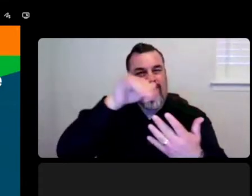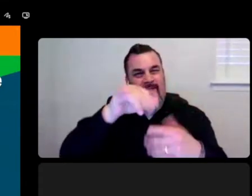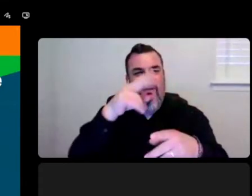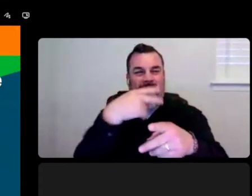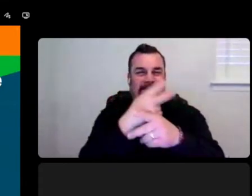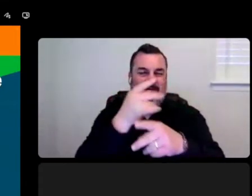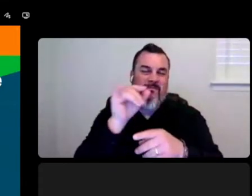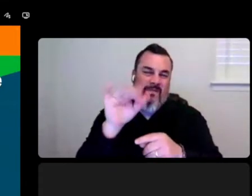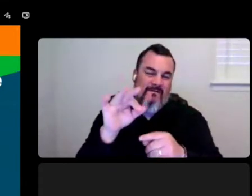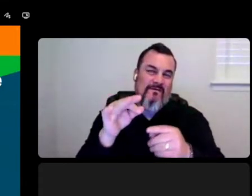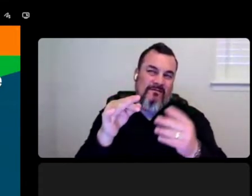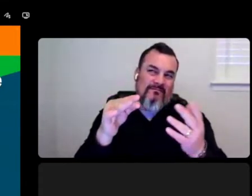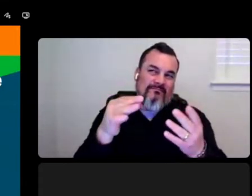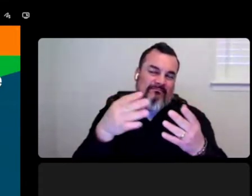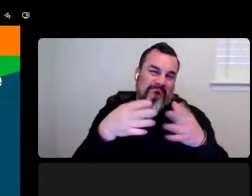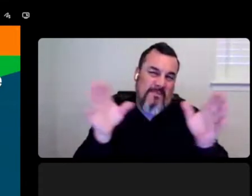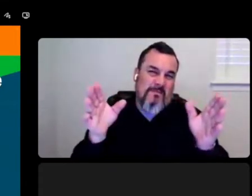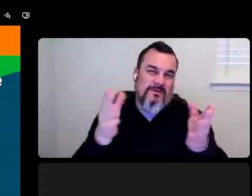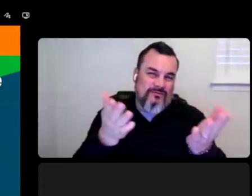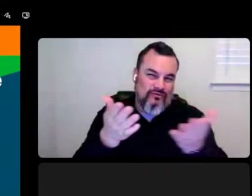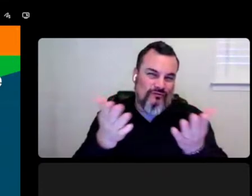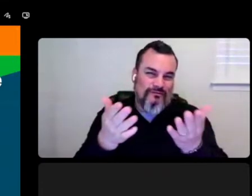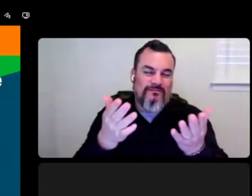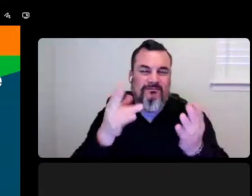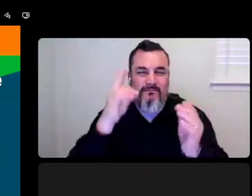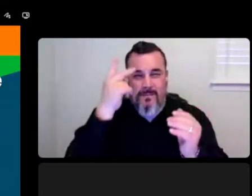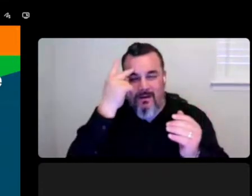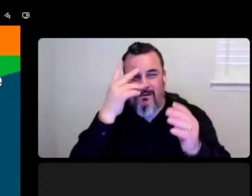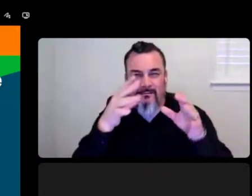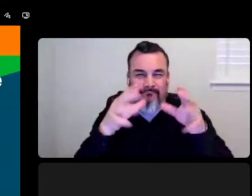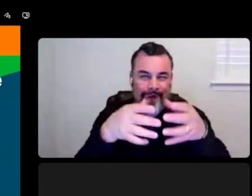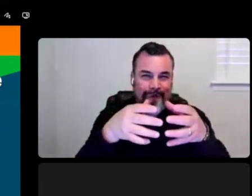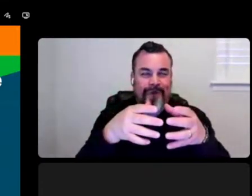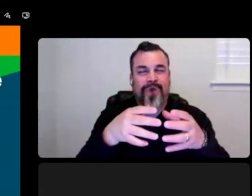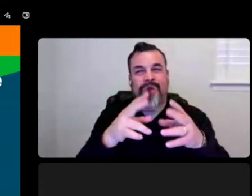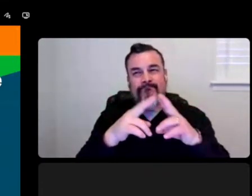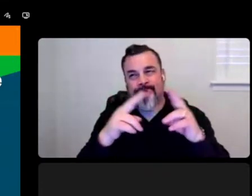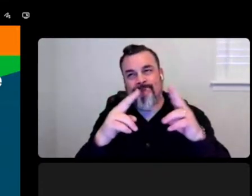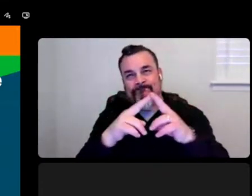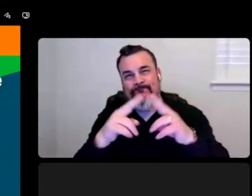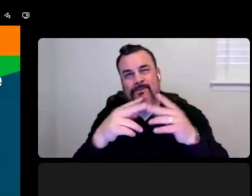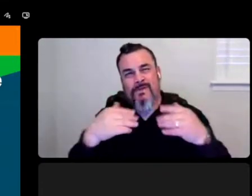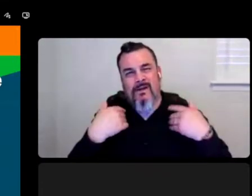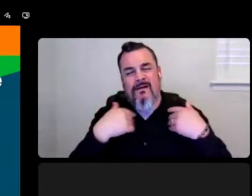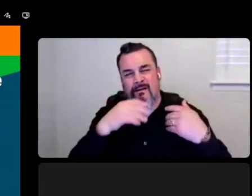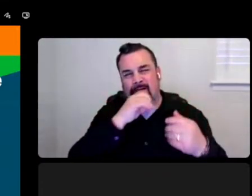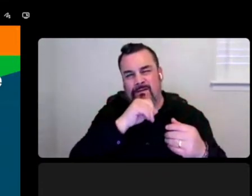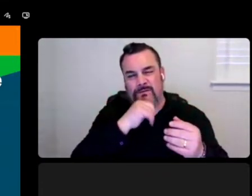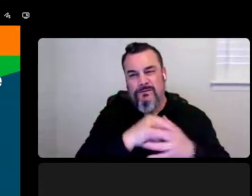of public service, political arena, very, very young age.